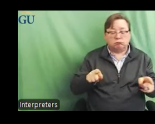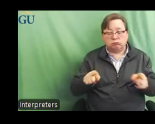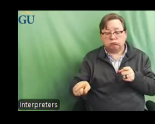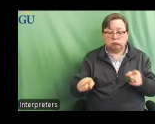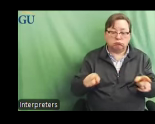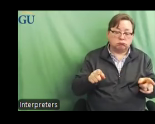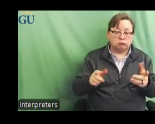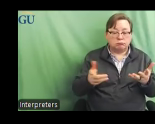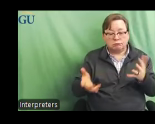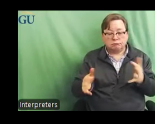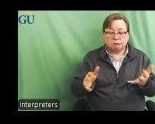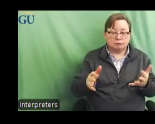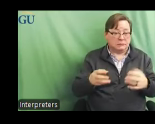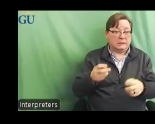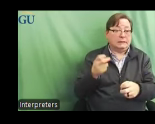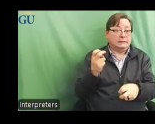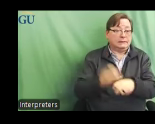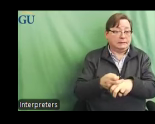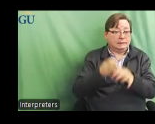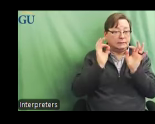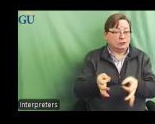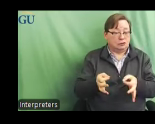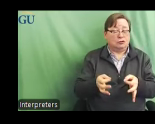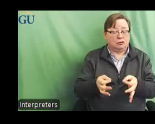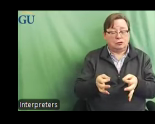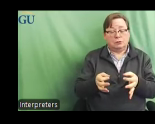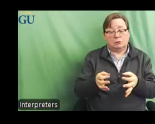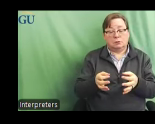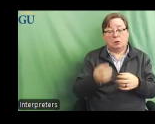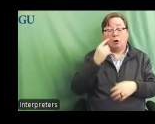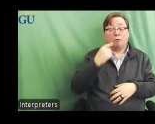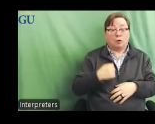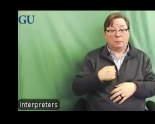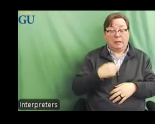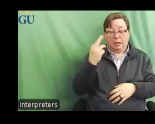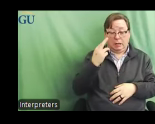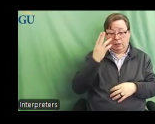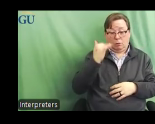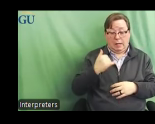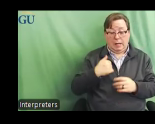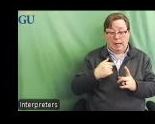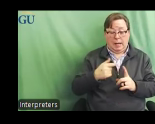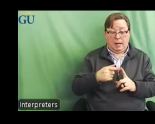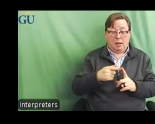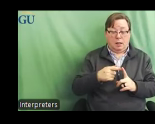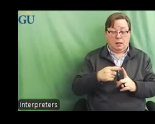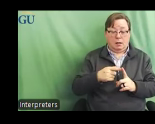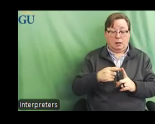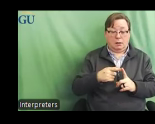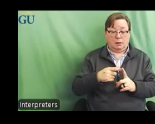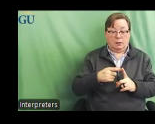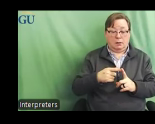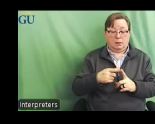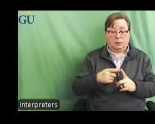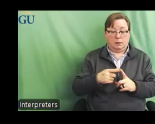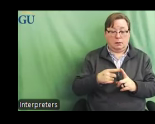was difficult. It was, for me, it was, she was going to go into a kindergarten class with